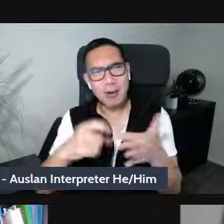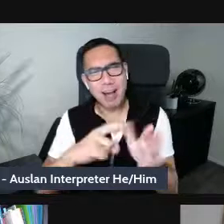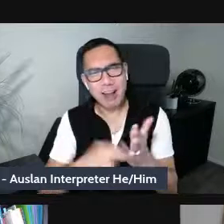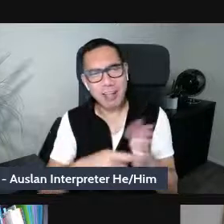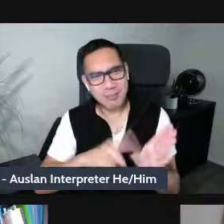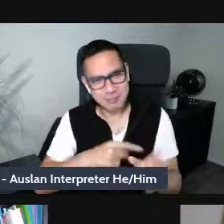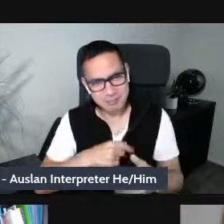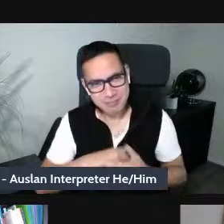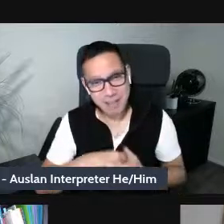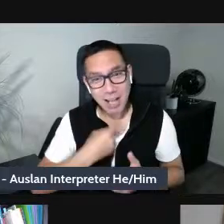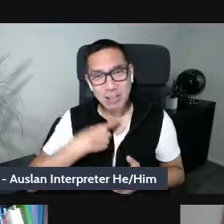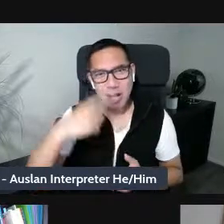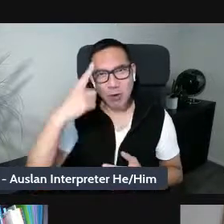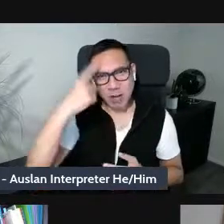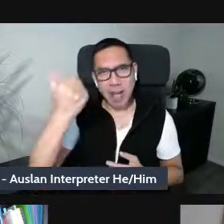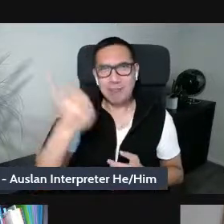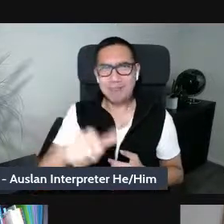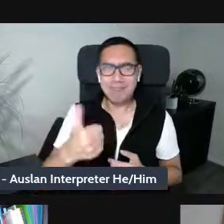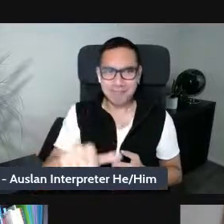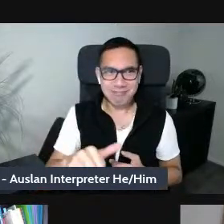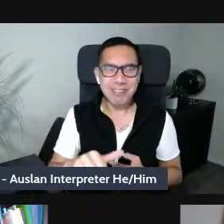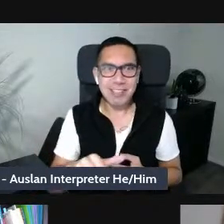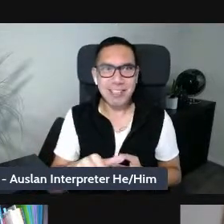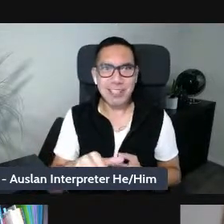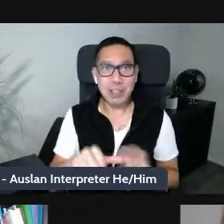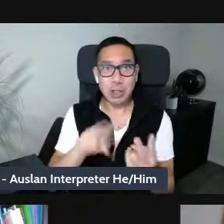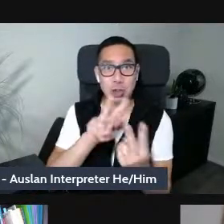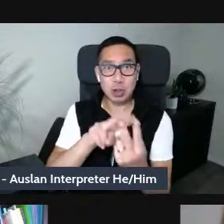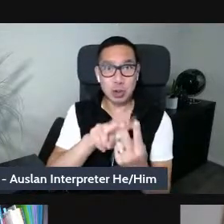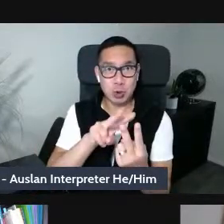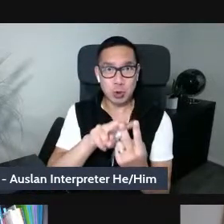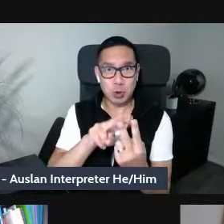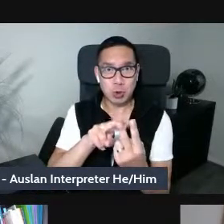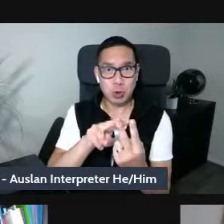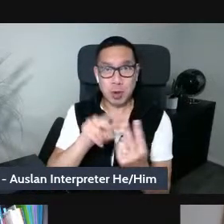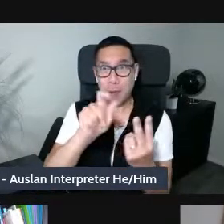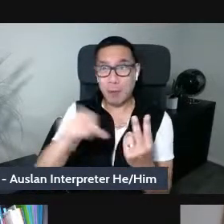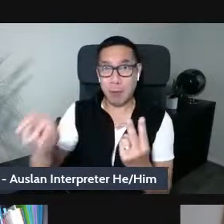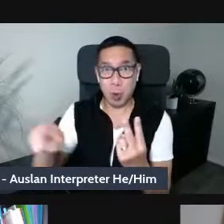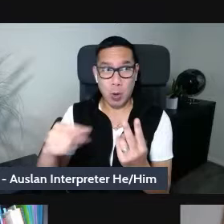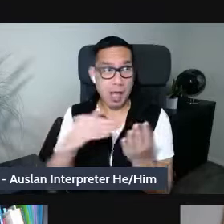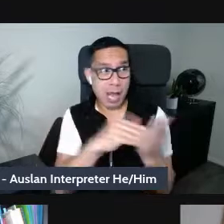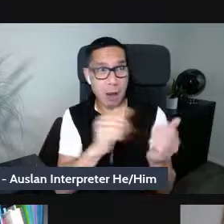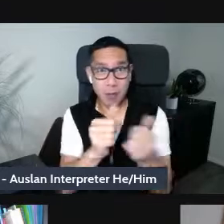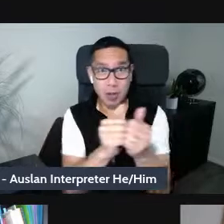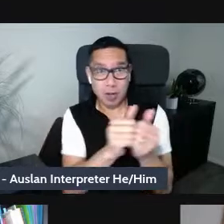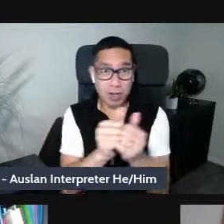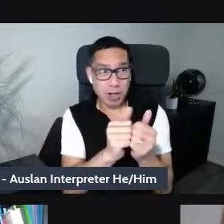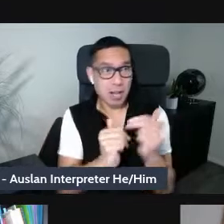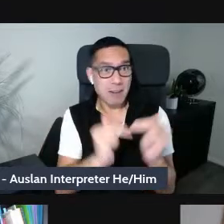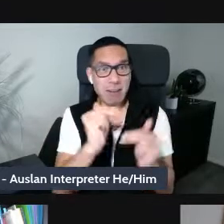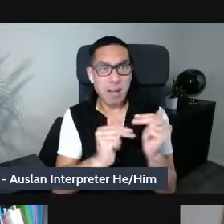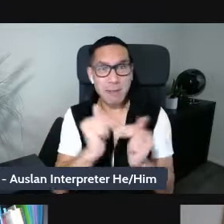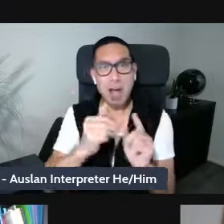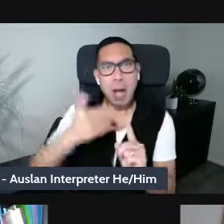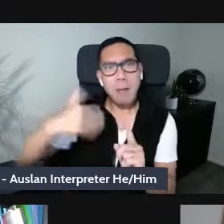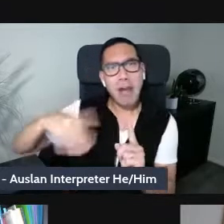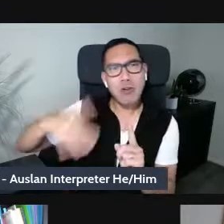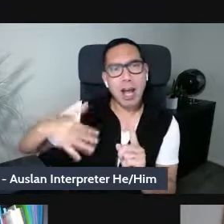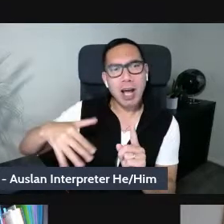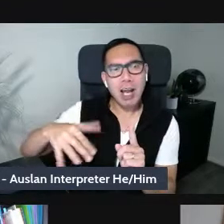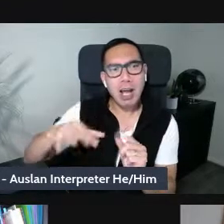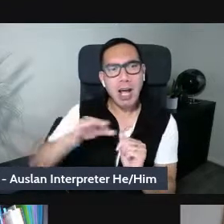realised too that 2 of the co-developers of this program are actually backstage at the moment. I'm not going to just beam them live